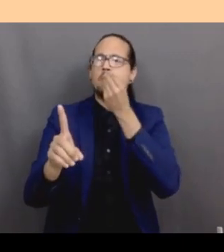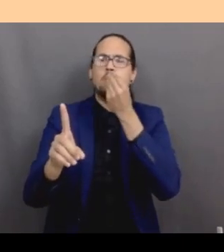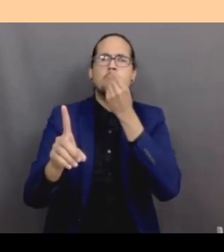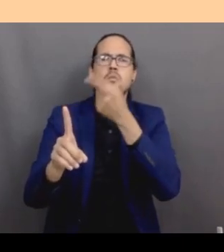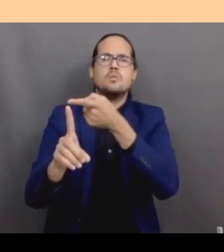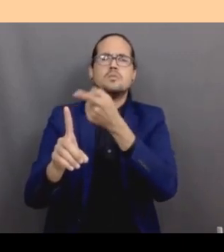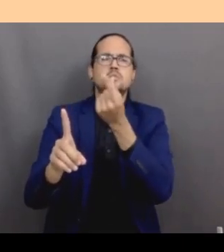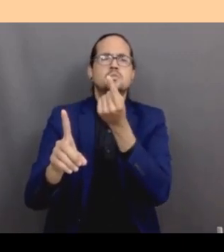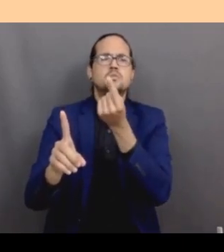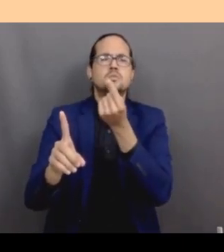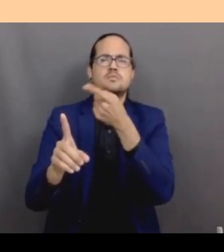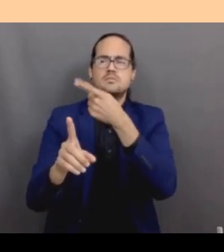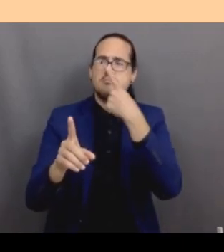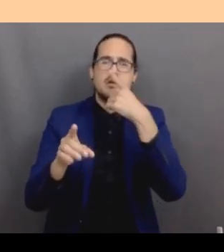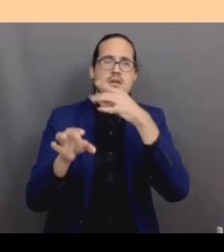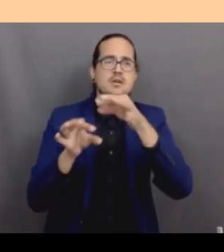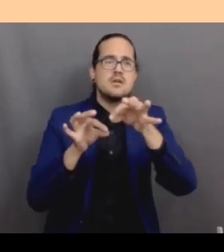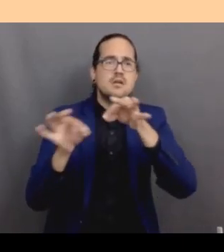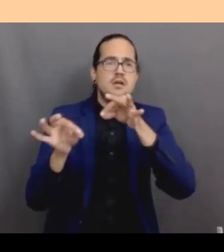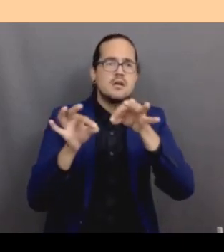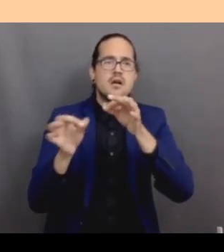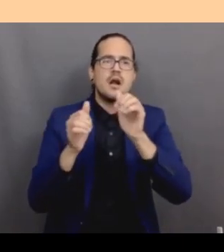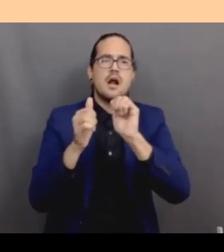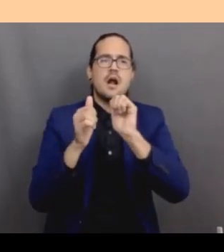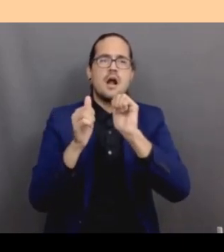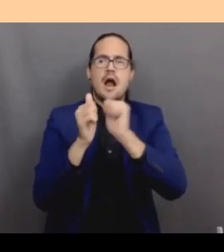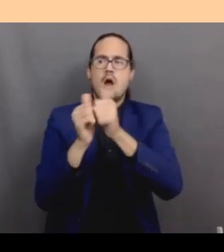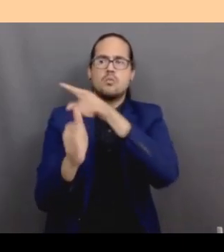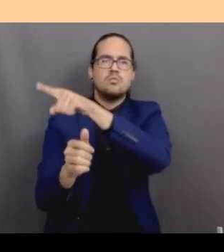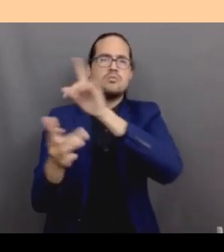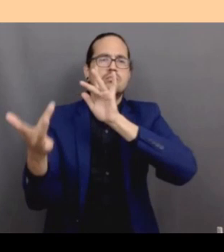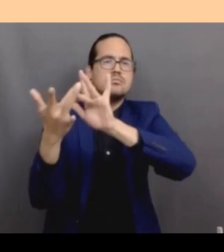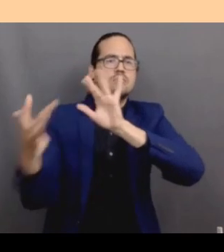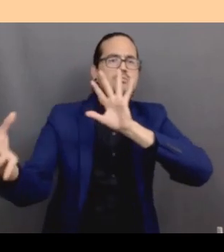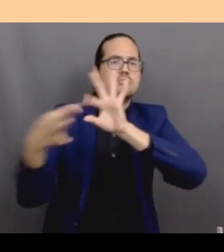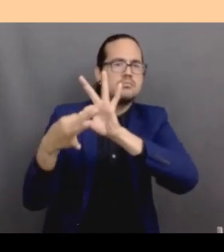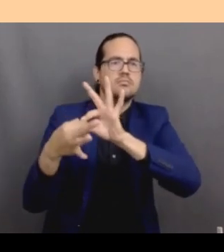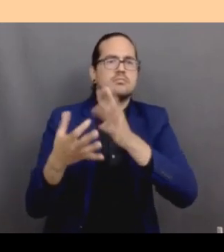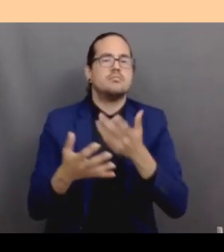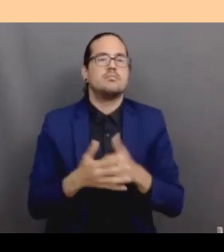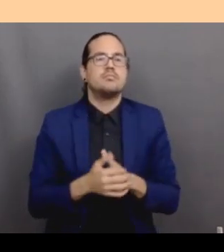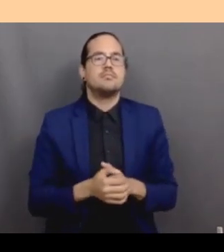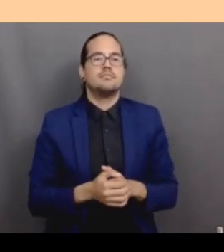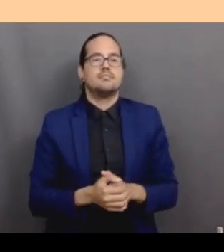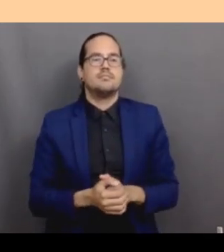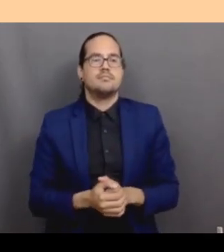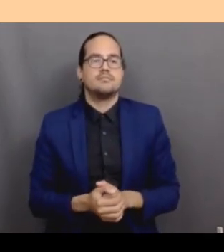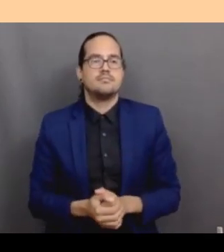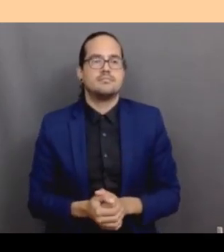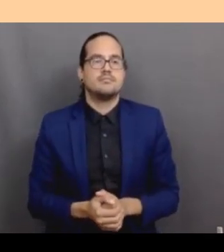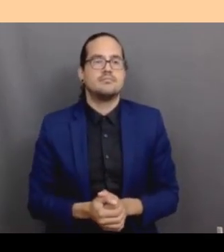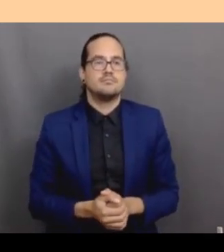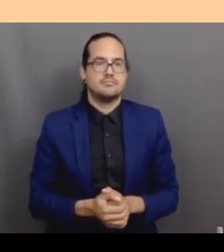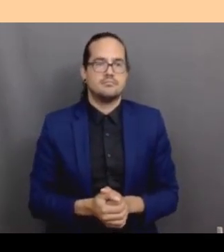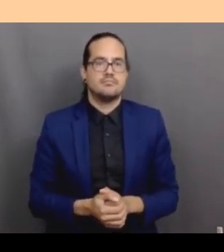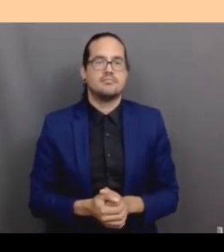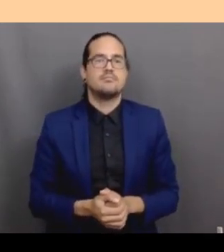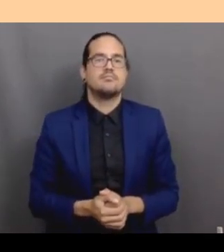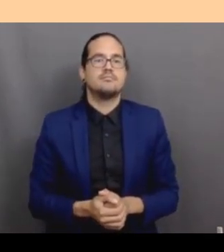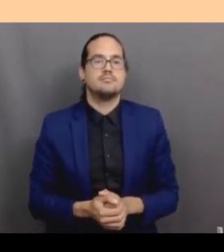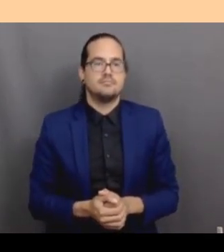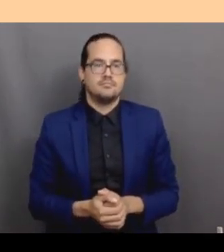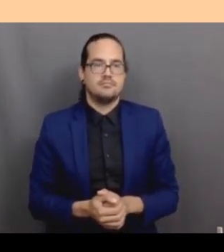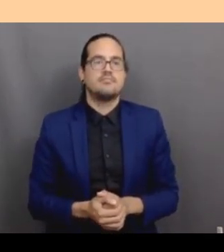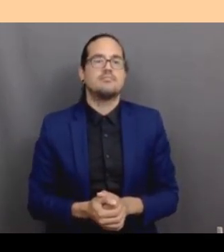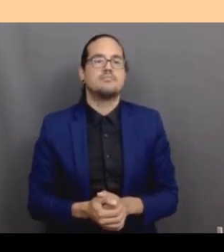been in this situation that many of your workers, so we'd love to hear more about how this works. Yeah, it's a great question, Lainey, and we are